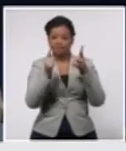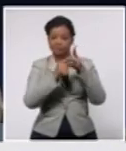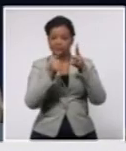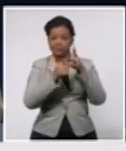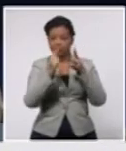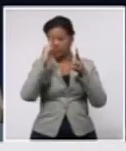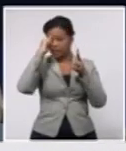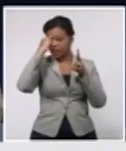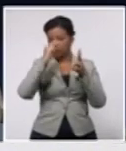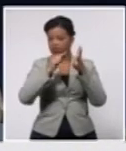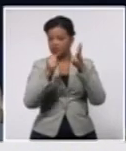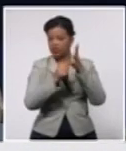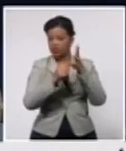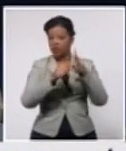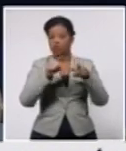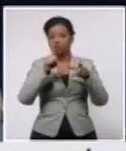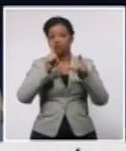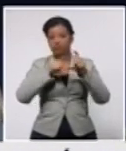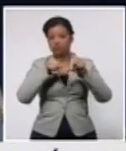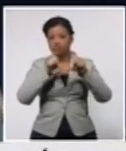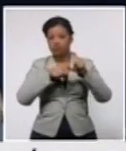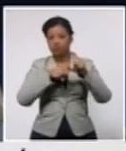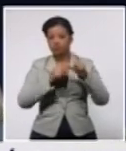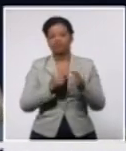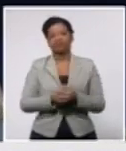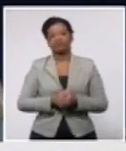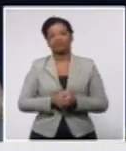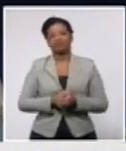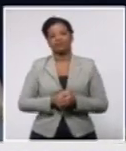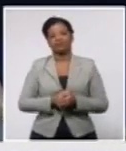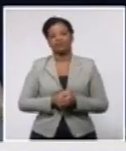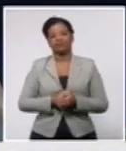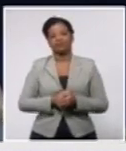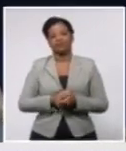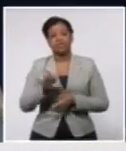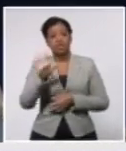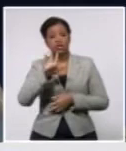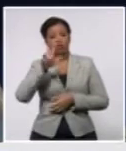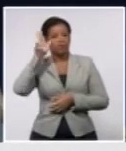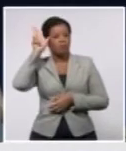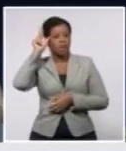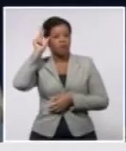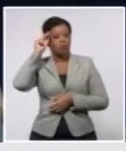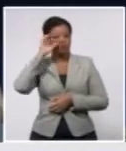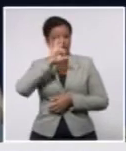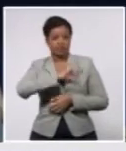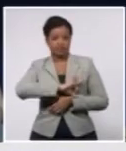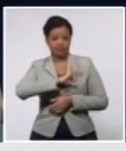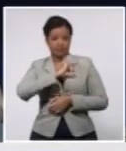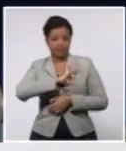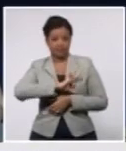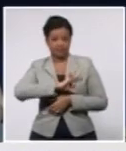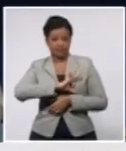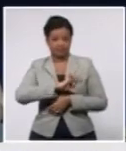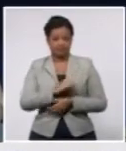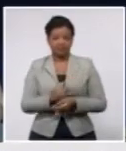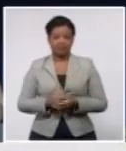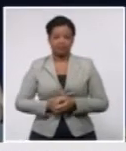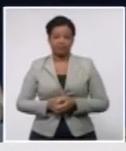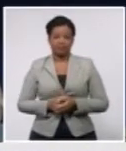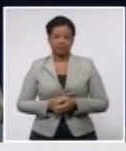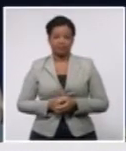the indicators that are evaluated on a daily basis to decide the phase of